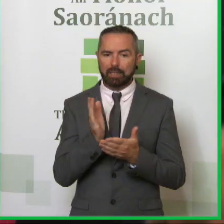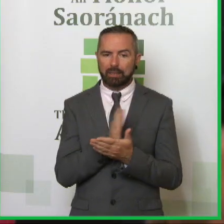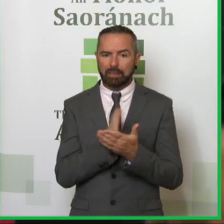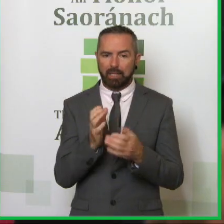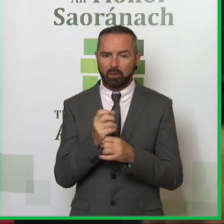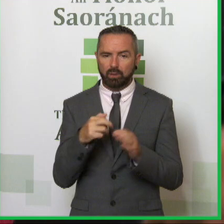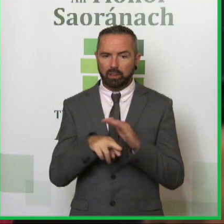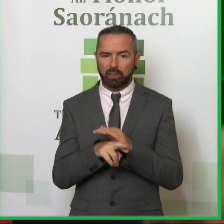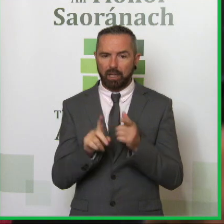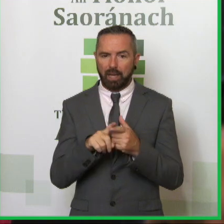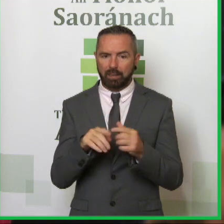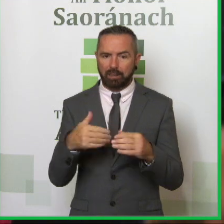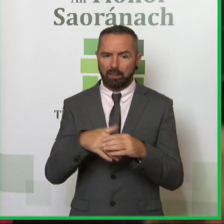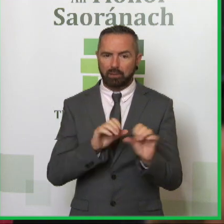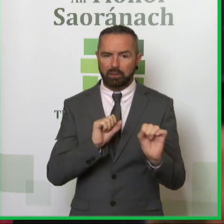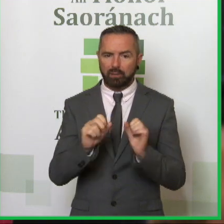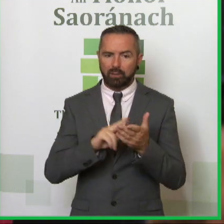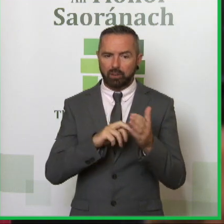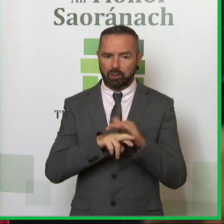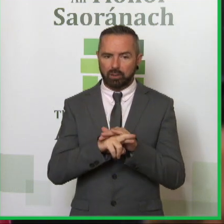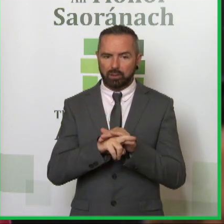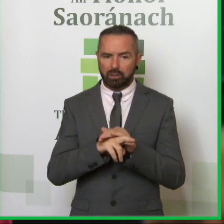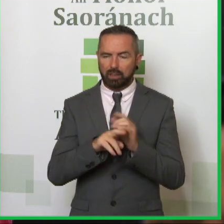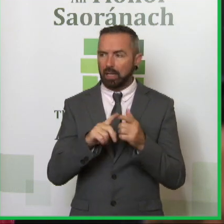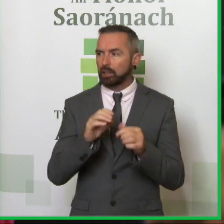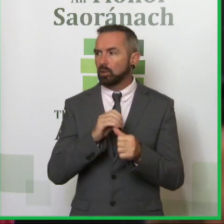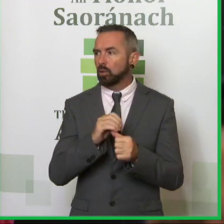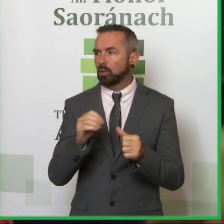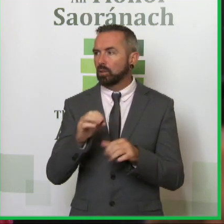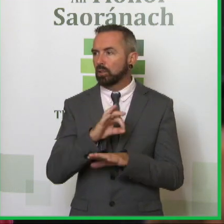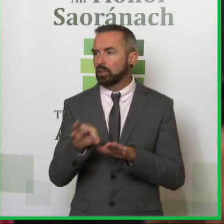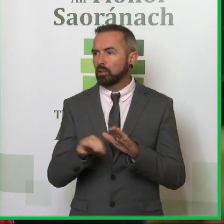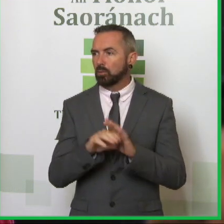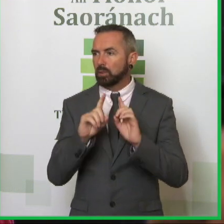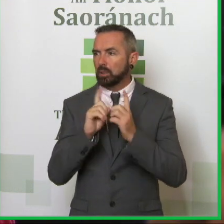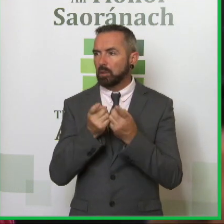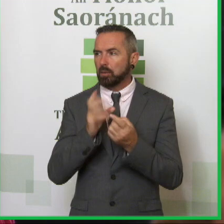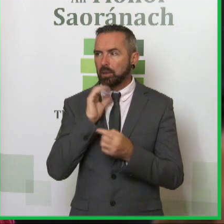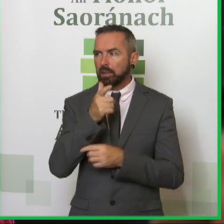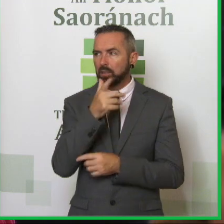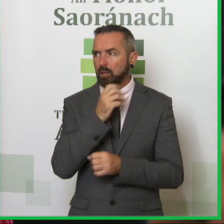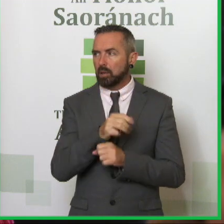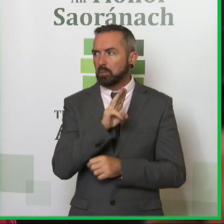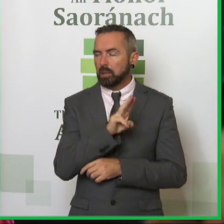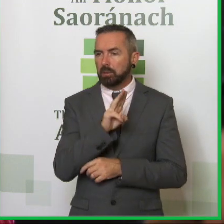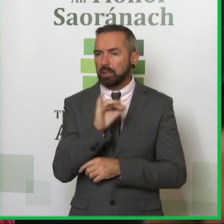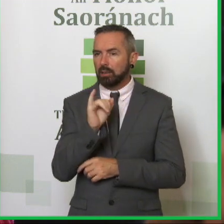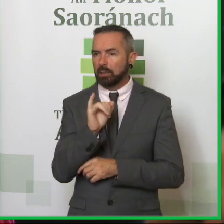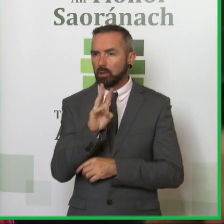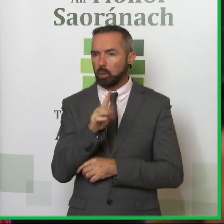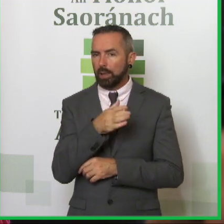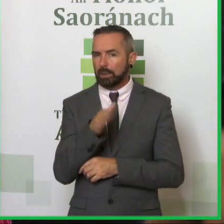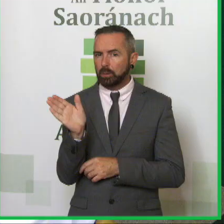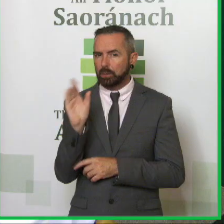can we include service users? Because other government departments are talking about PPI, so I'm not sure why PPI is excluded